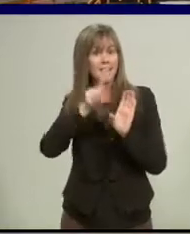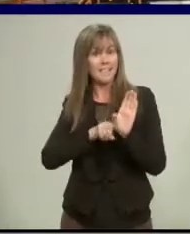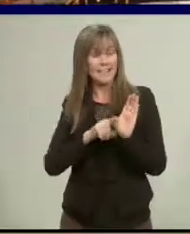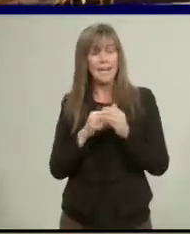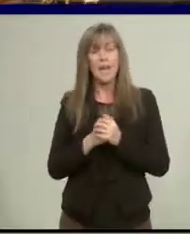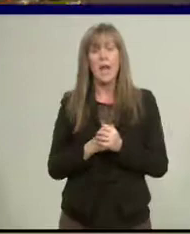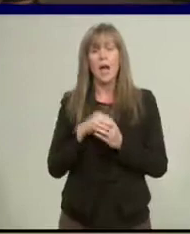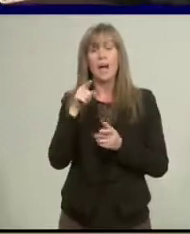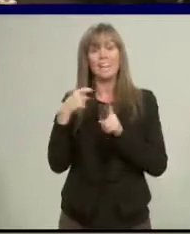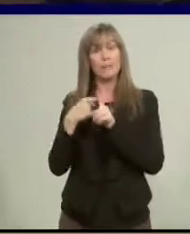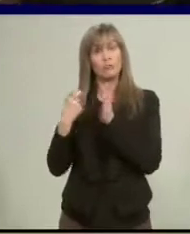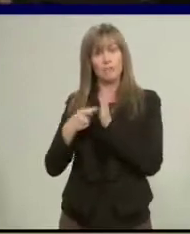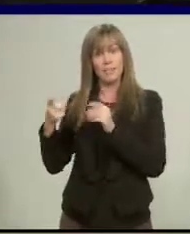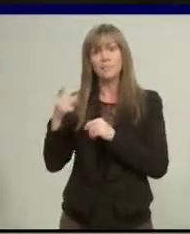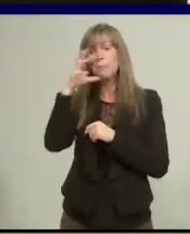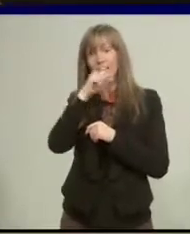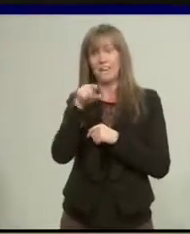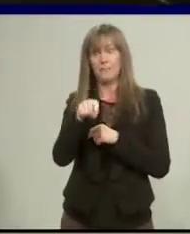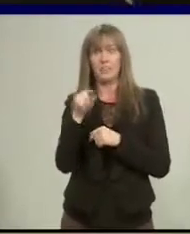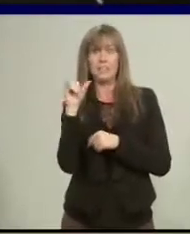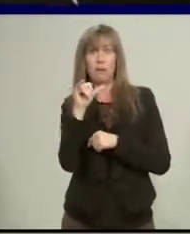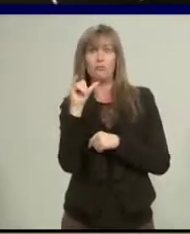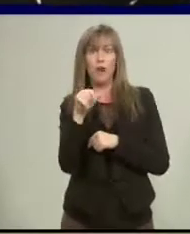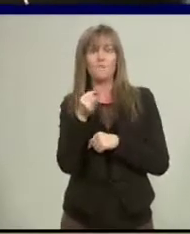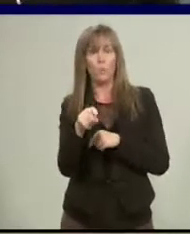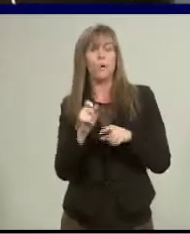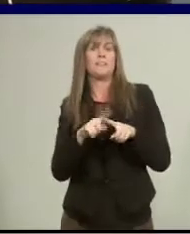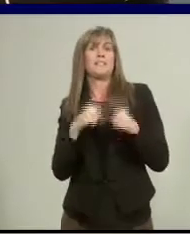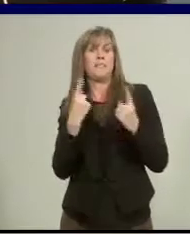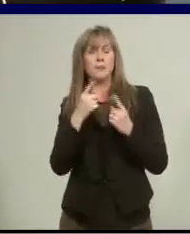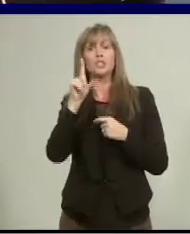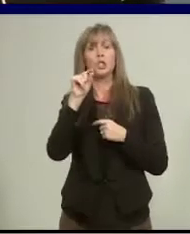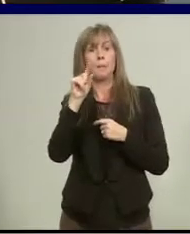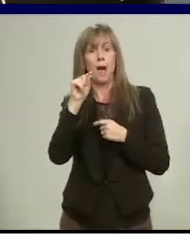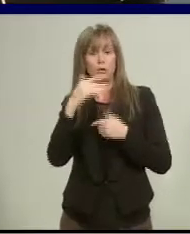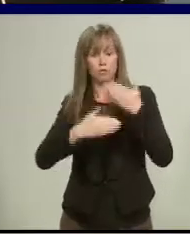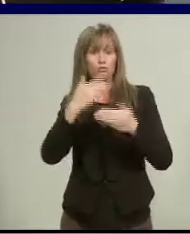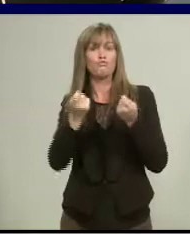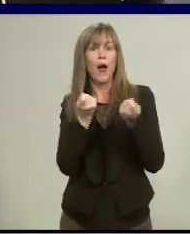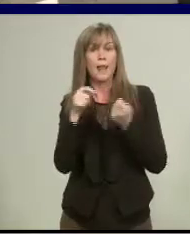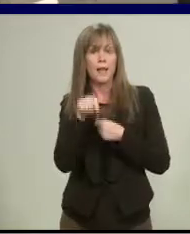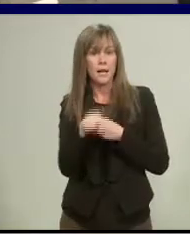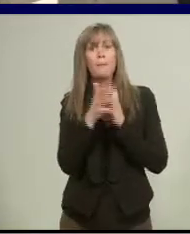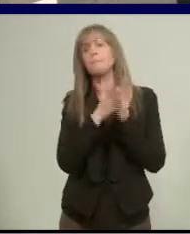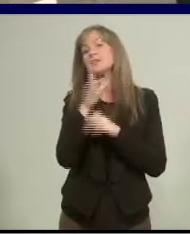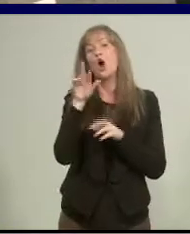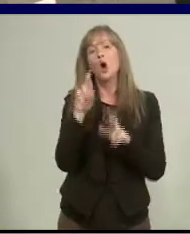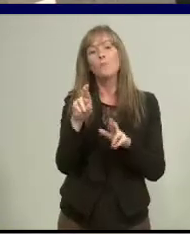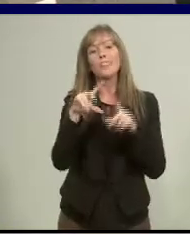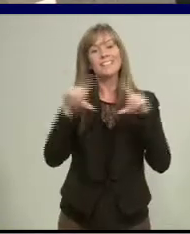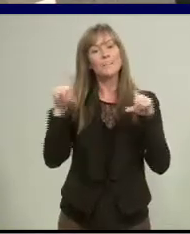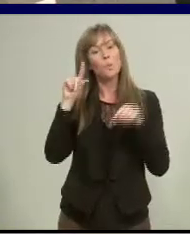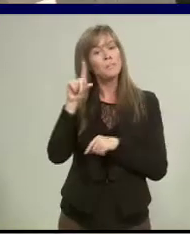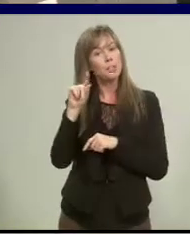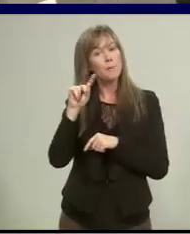Reeves believes this game-changing aircraft is cheaper to operate. He hopes this will also mean cheaper tickets for